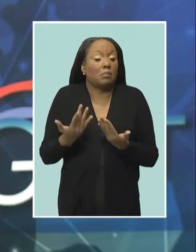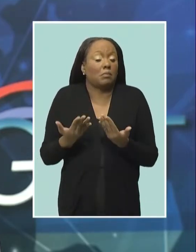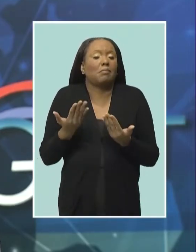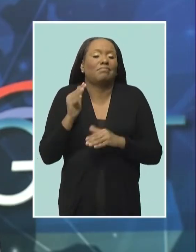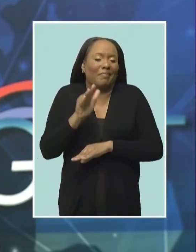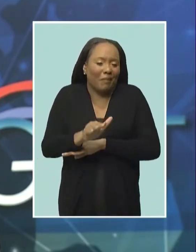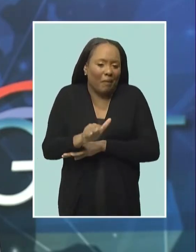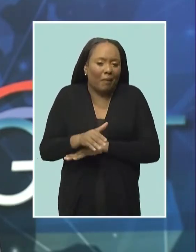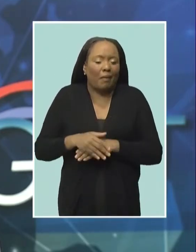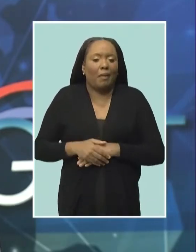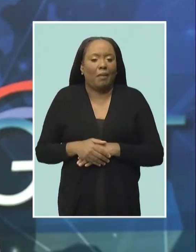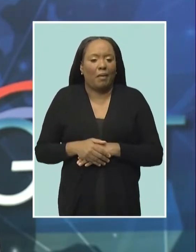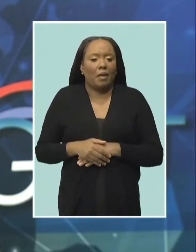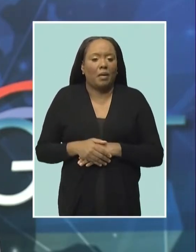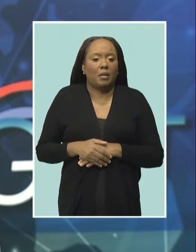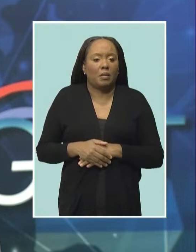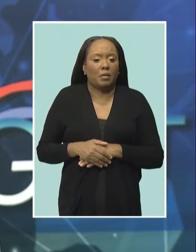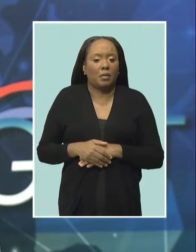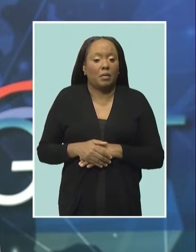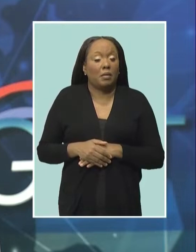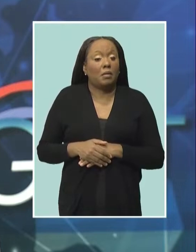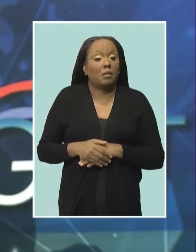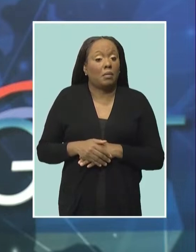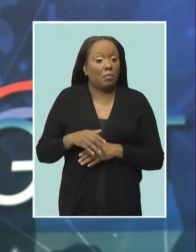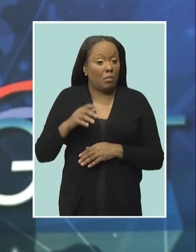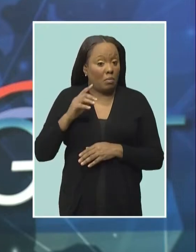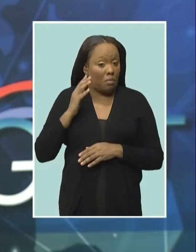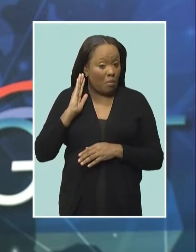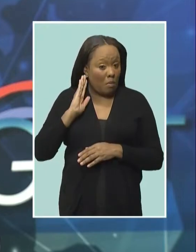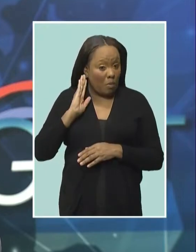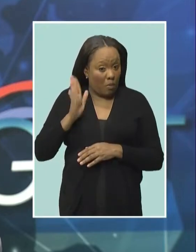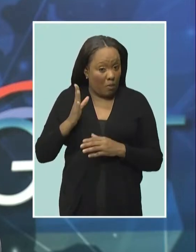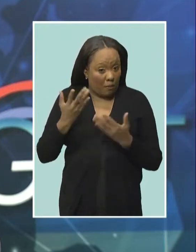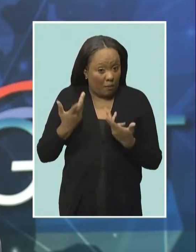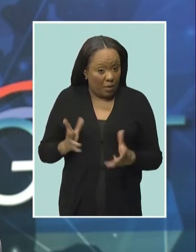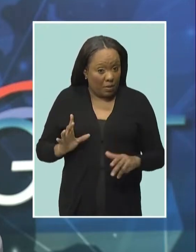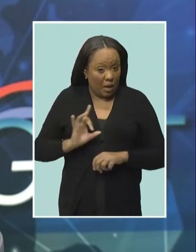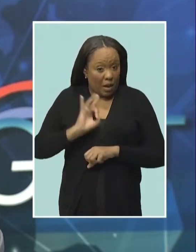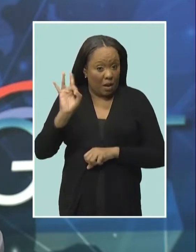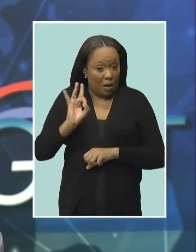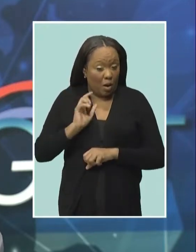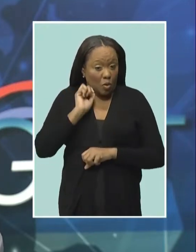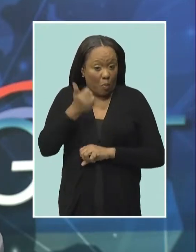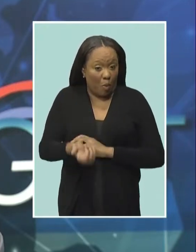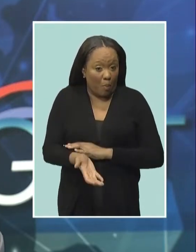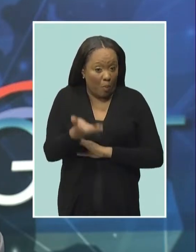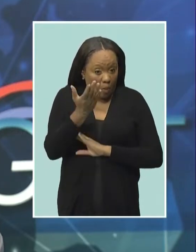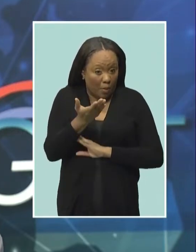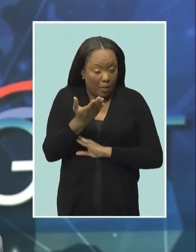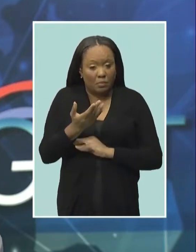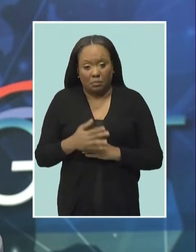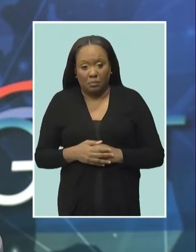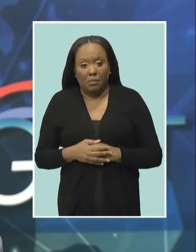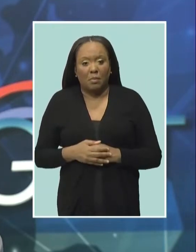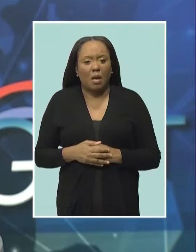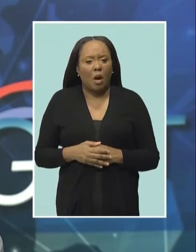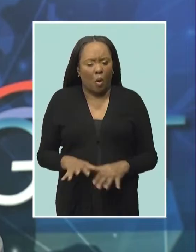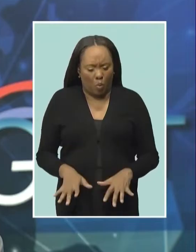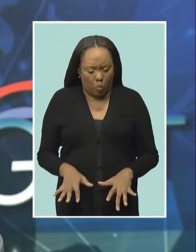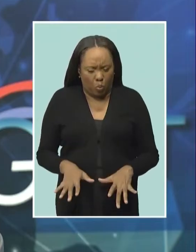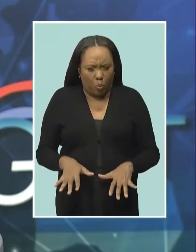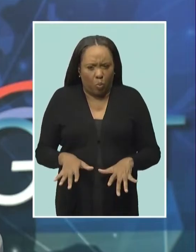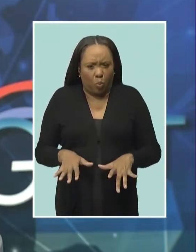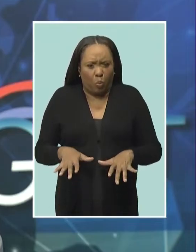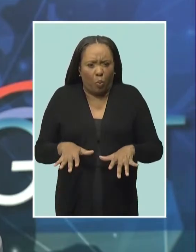updated or terminated at 8 o'clock tomorrow morning or sooner if conditions warrant. Maximum rainfall accumulations of 20